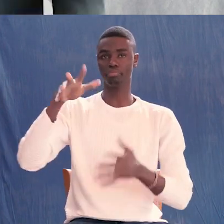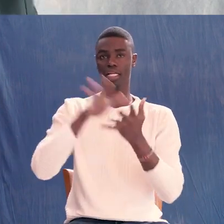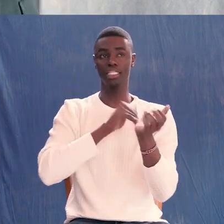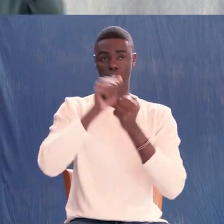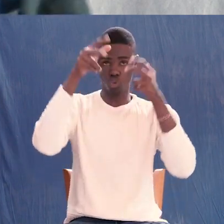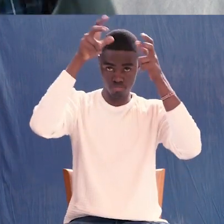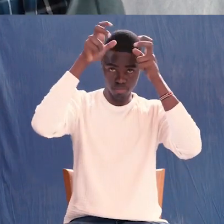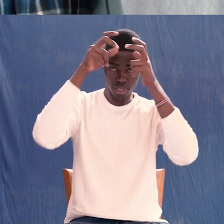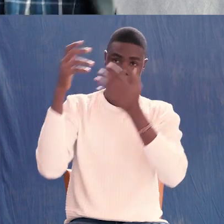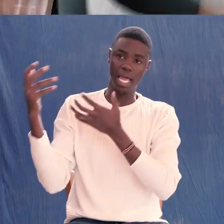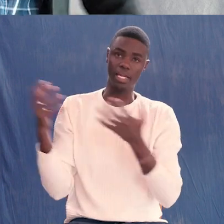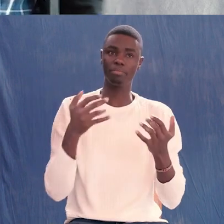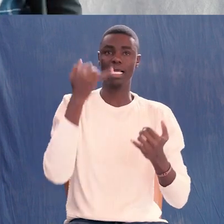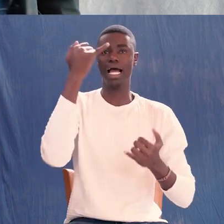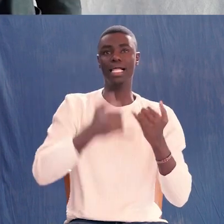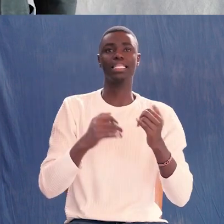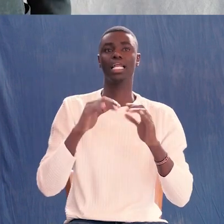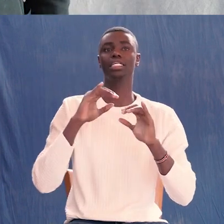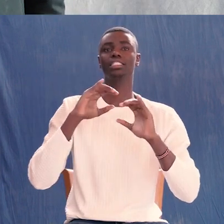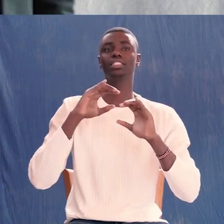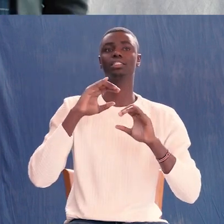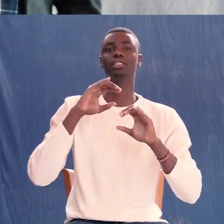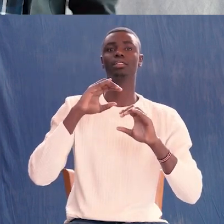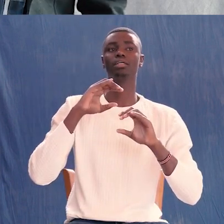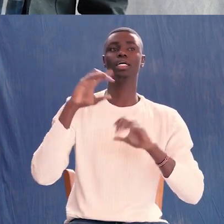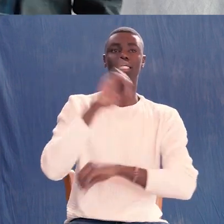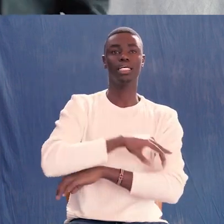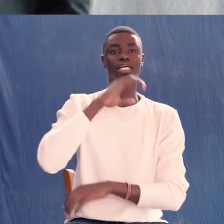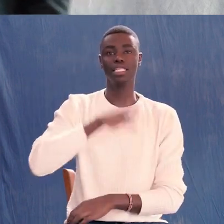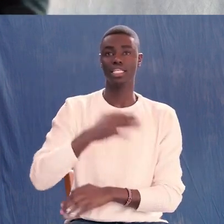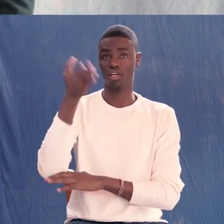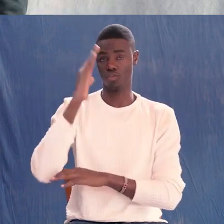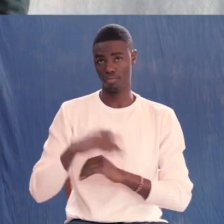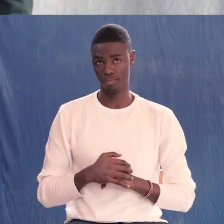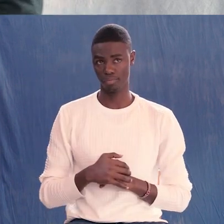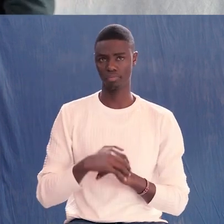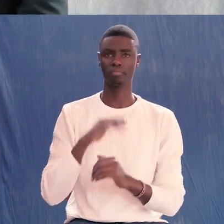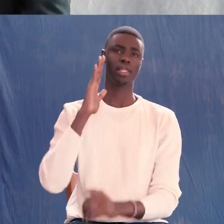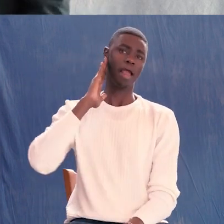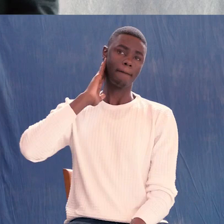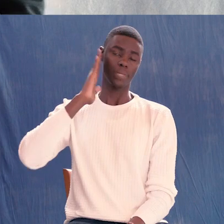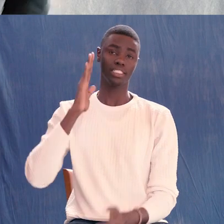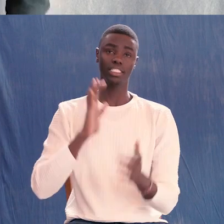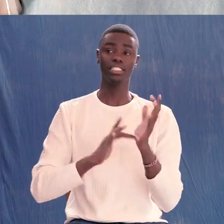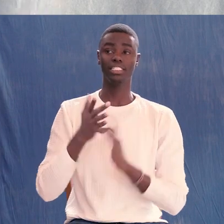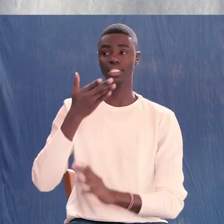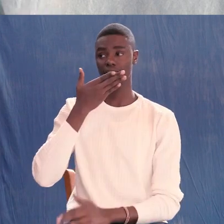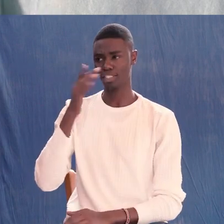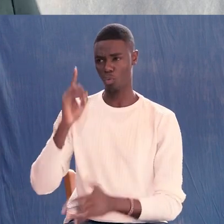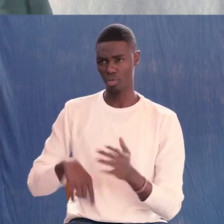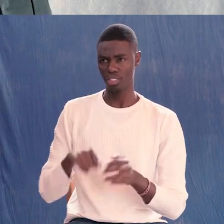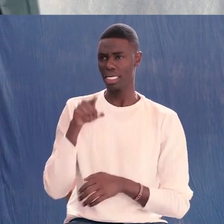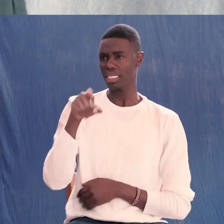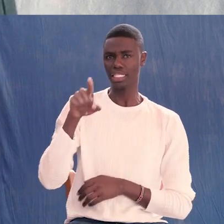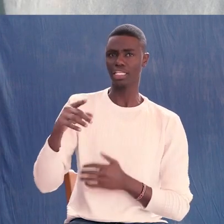and bring the last days, the Son of God. And Peter, and then Jesus responded and said, Hey, this